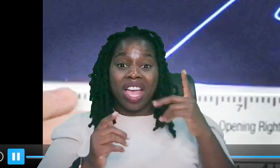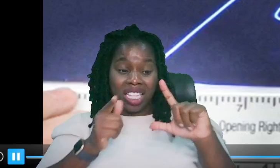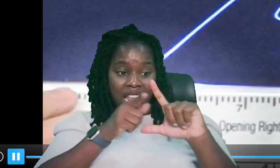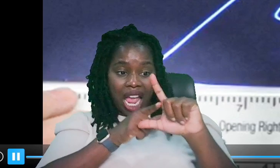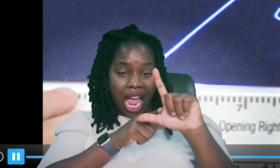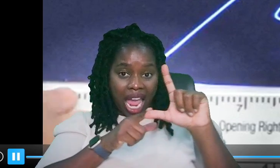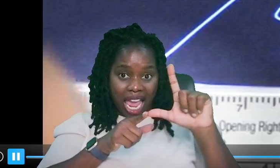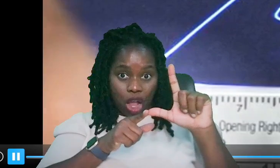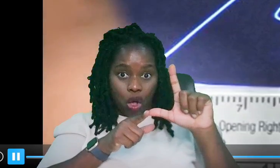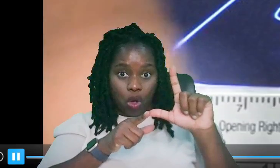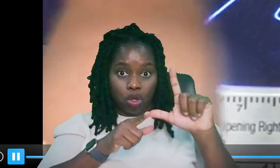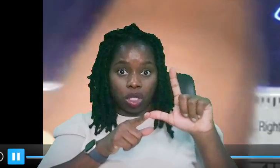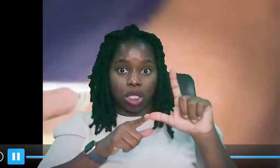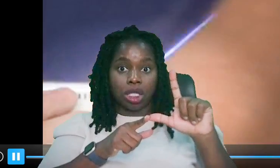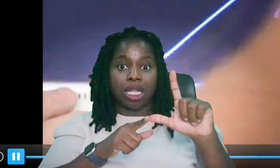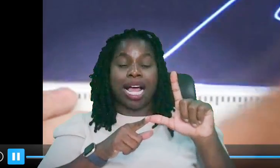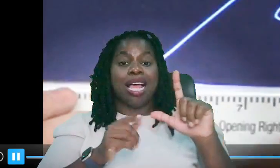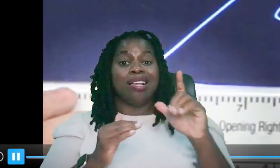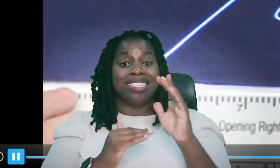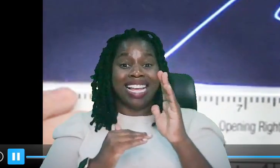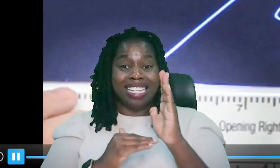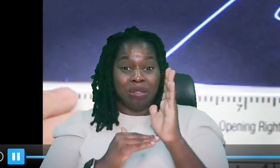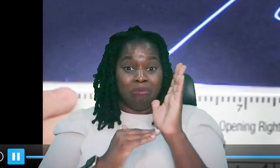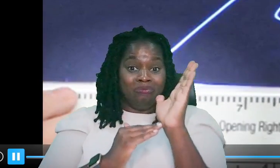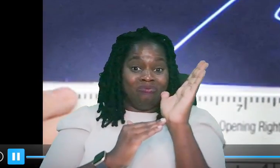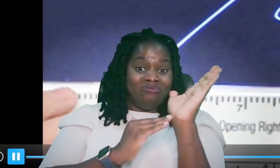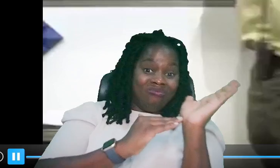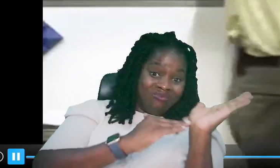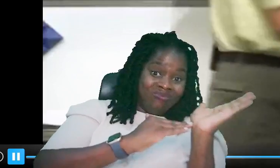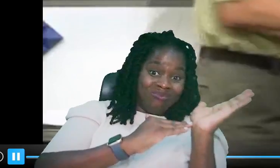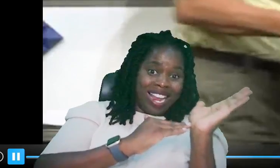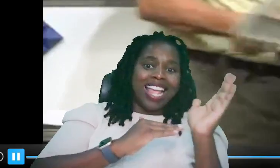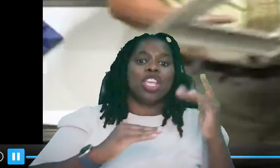going clockwise, you have a whole different set of numbers.